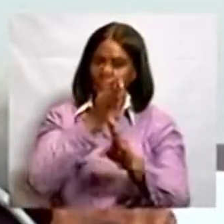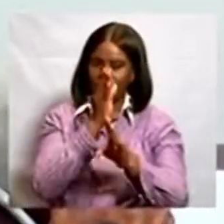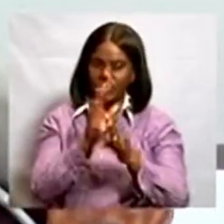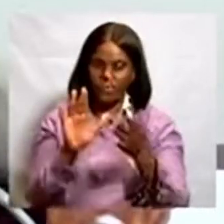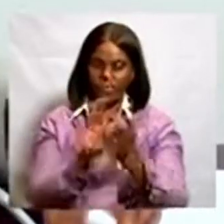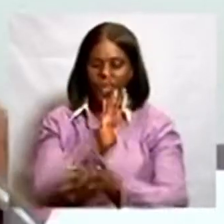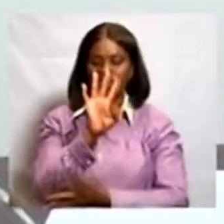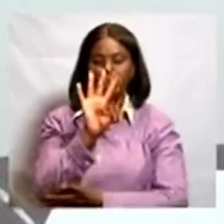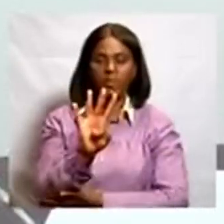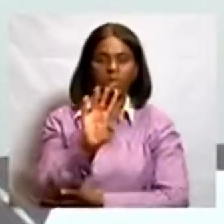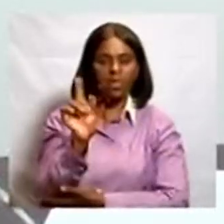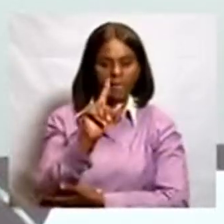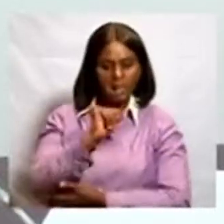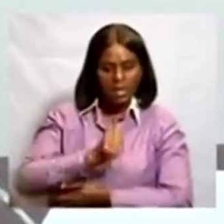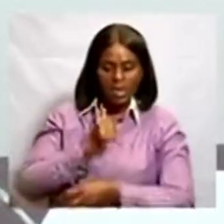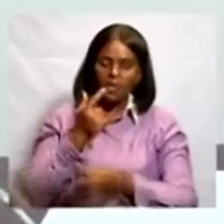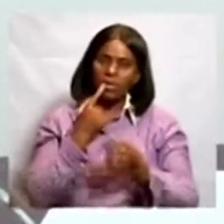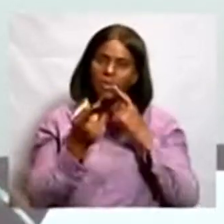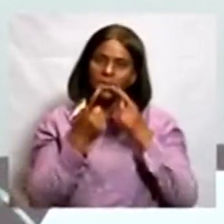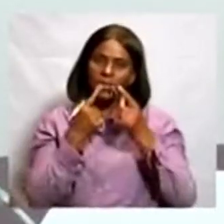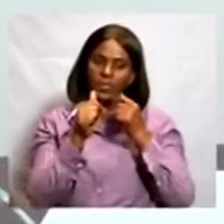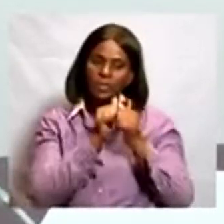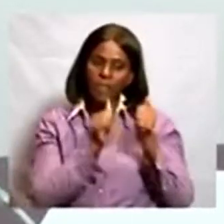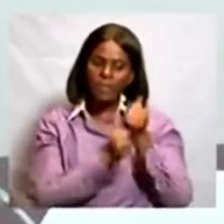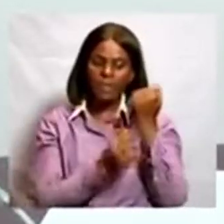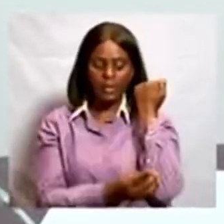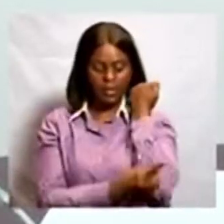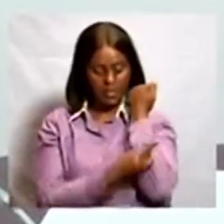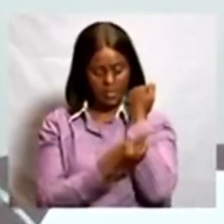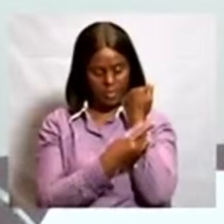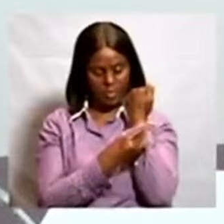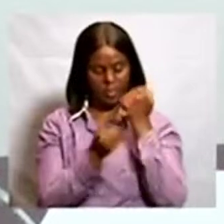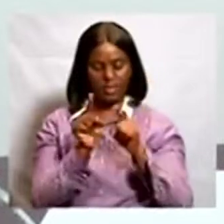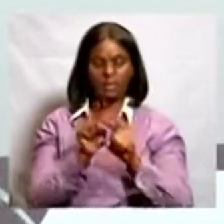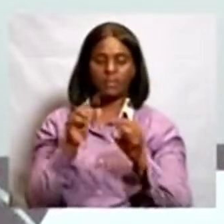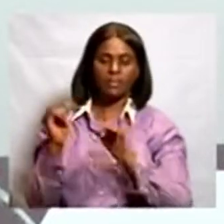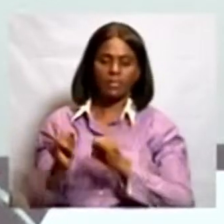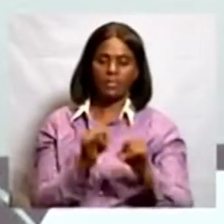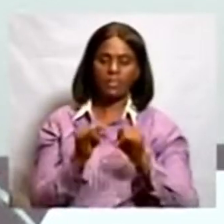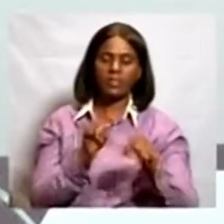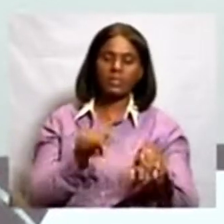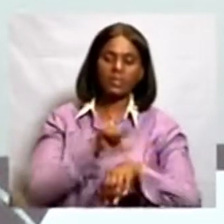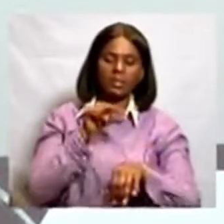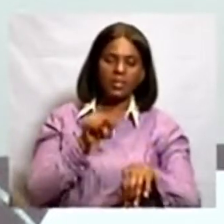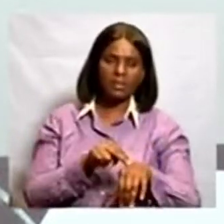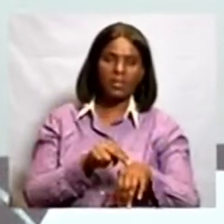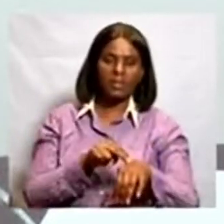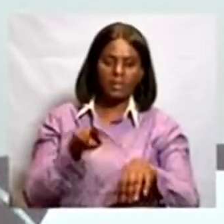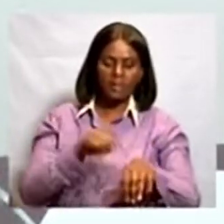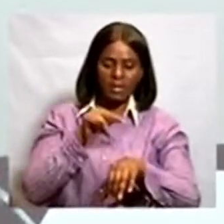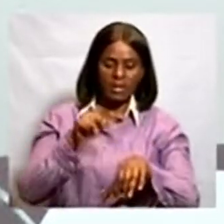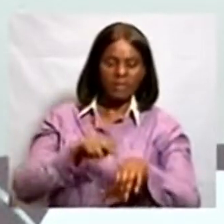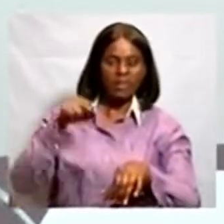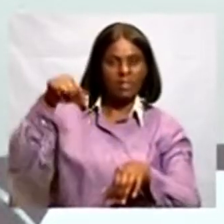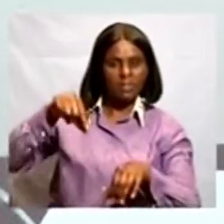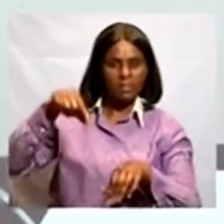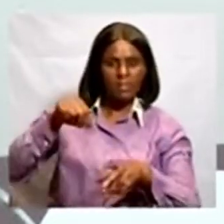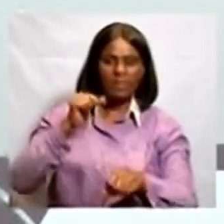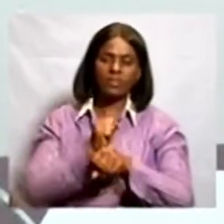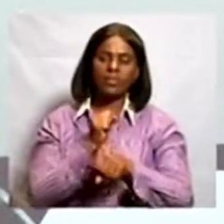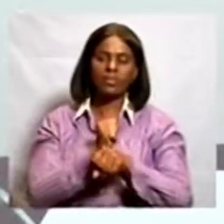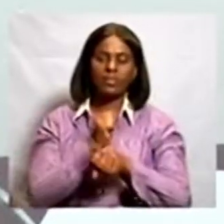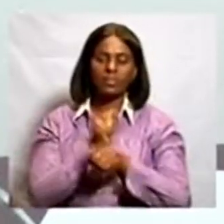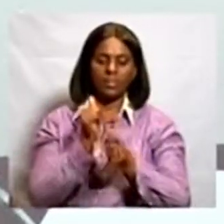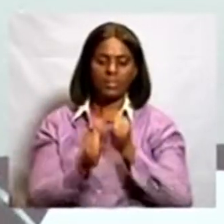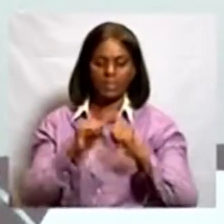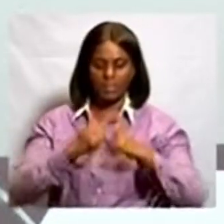4, where we talk about the development and implementation of a national qualifications framework,